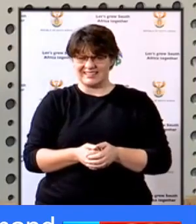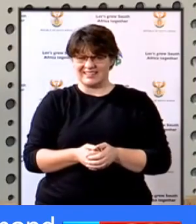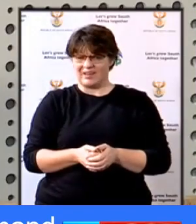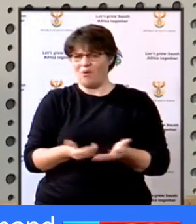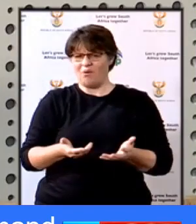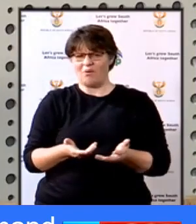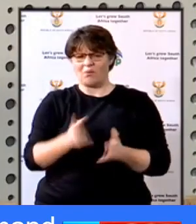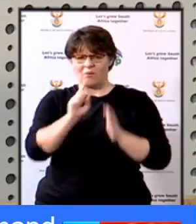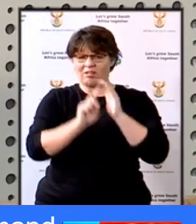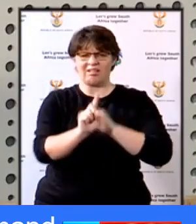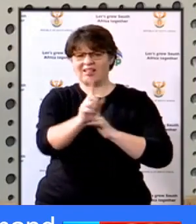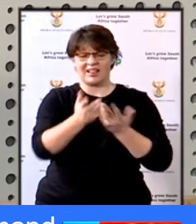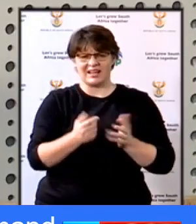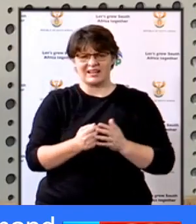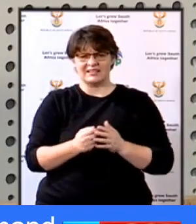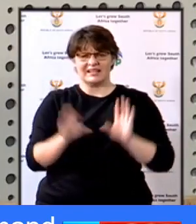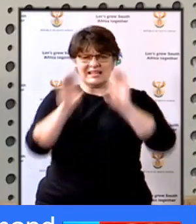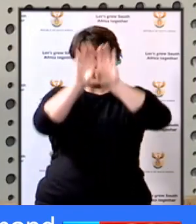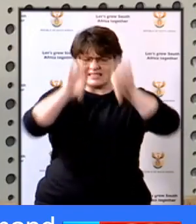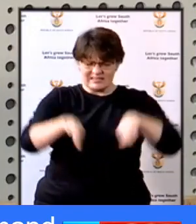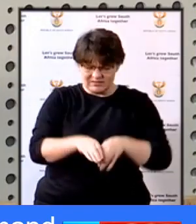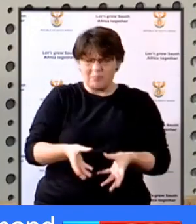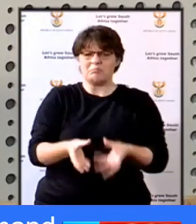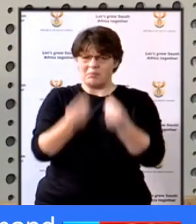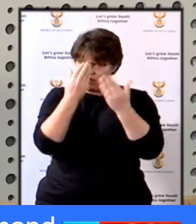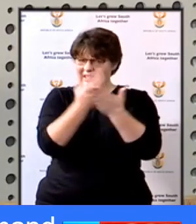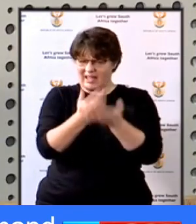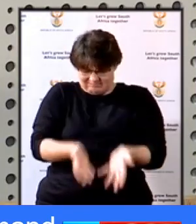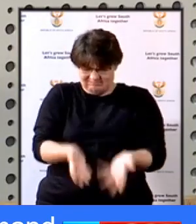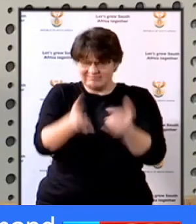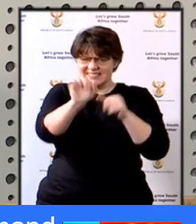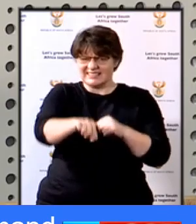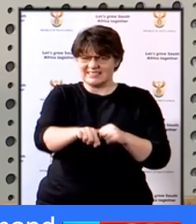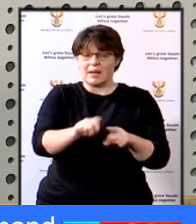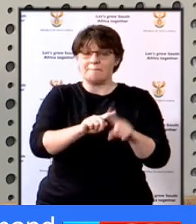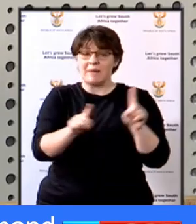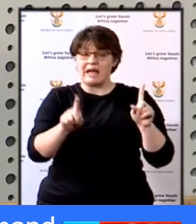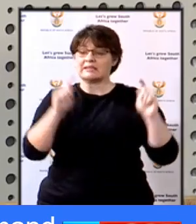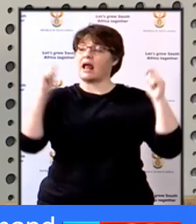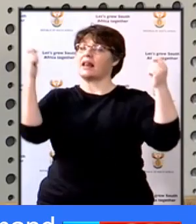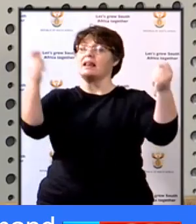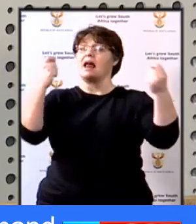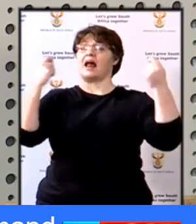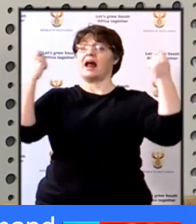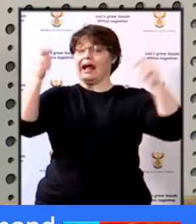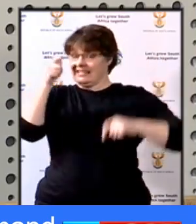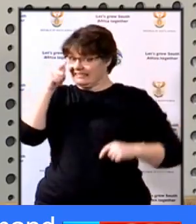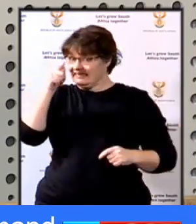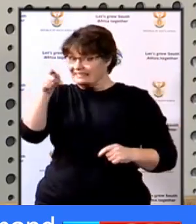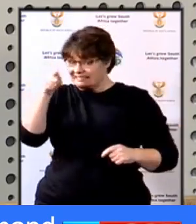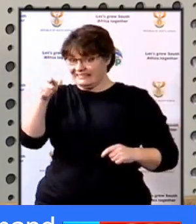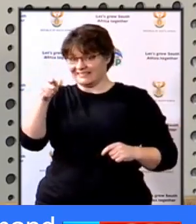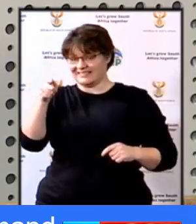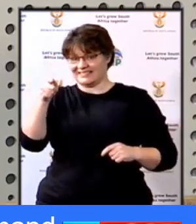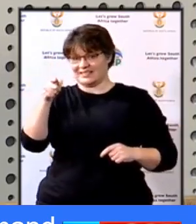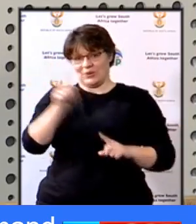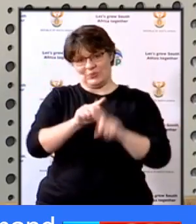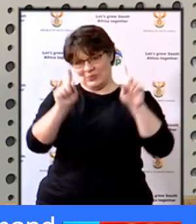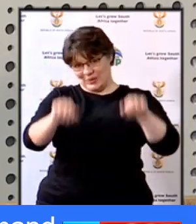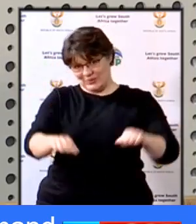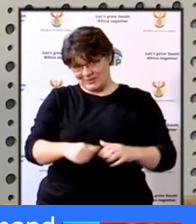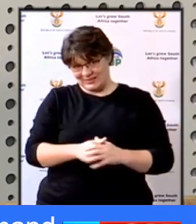married, get a certificate, but it's the actual wedding